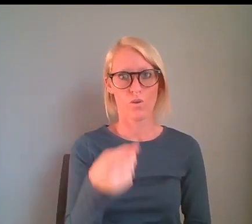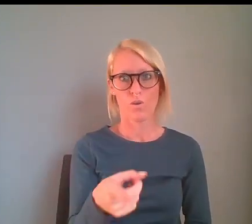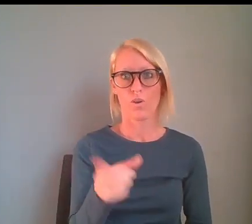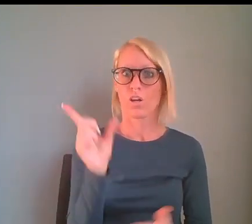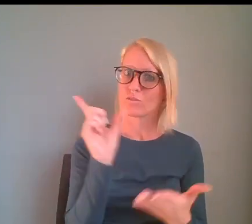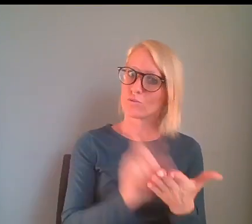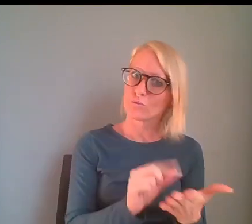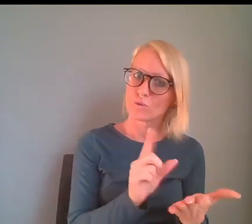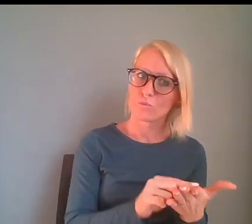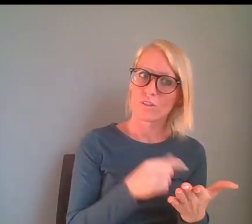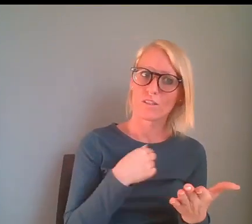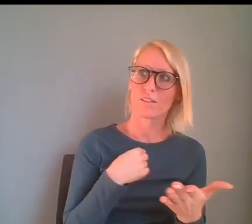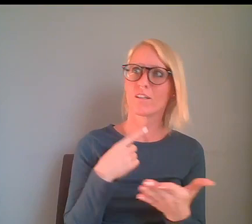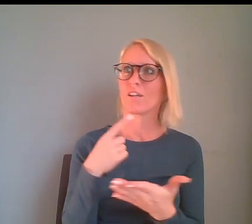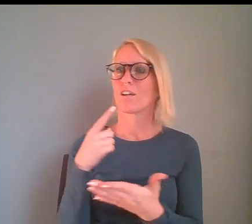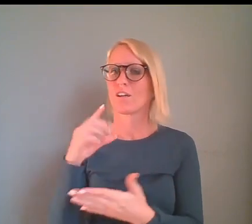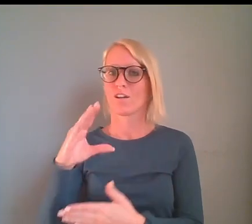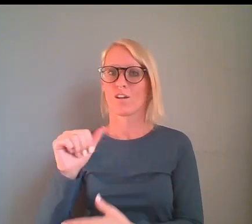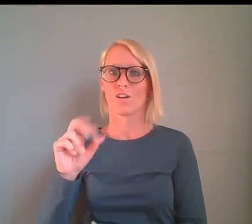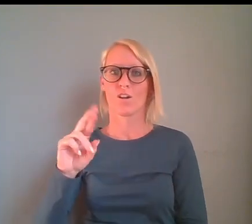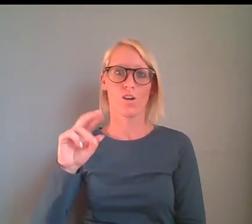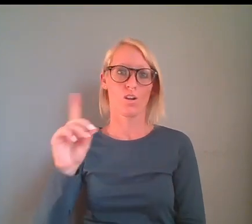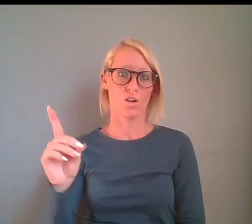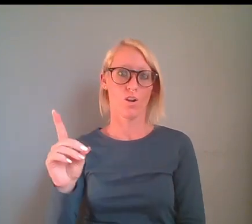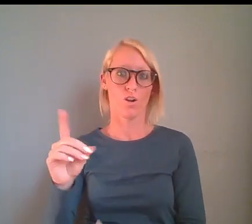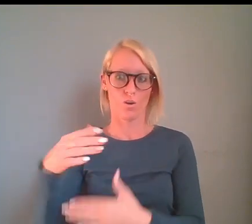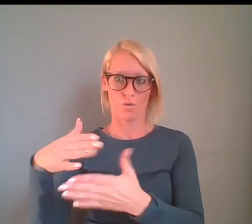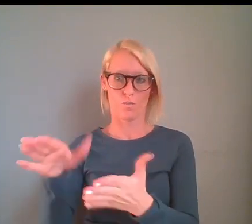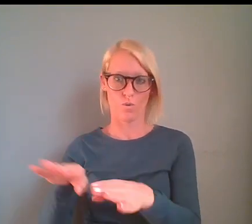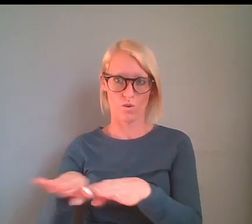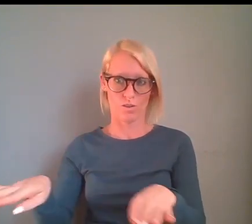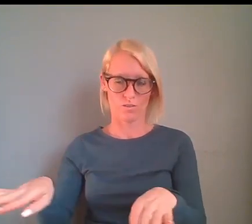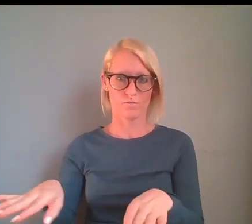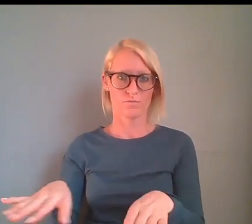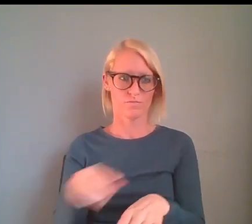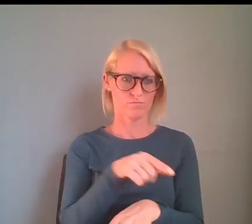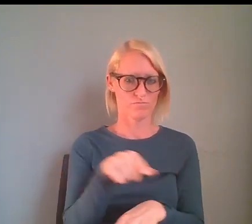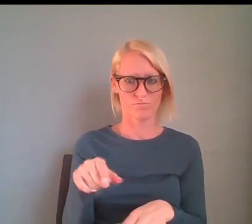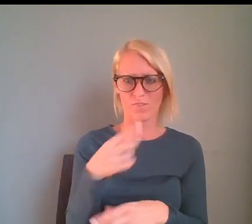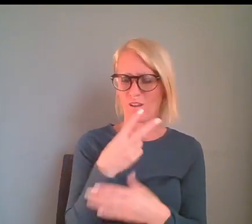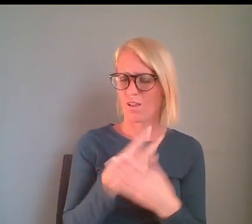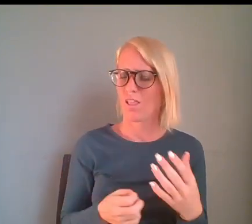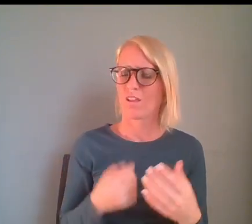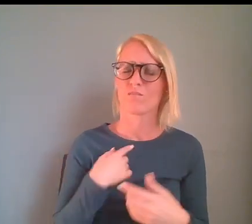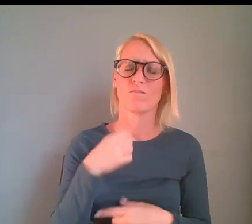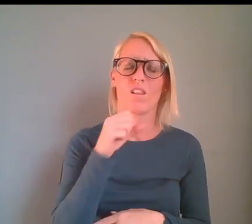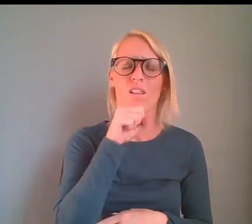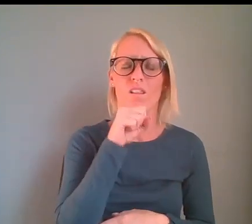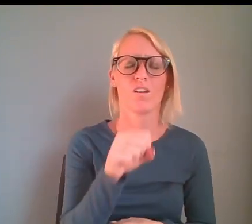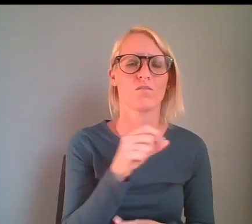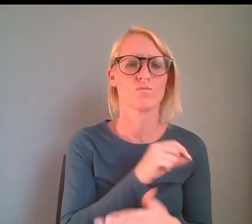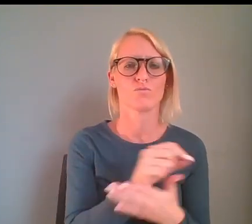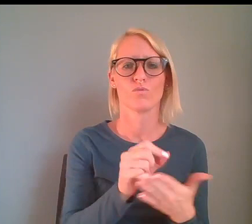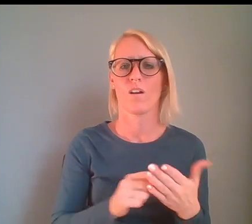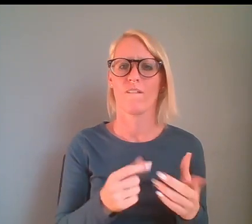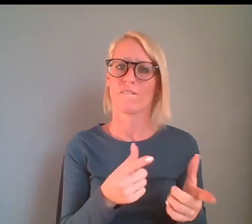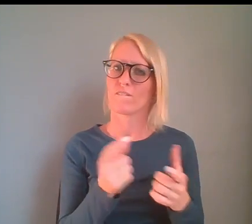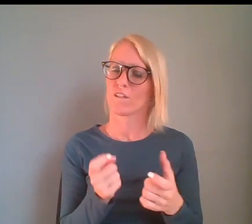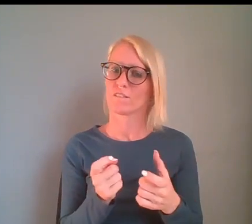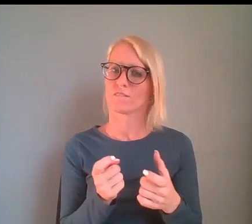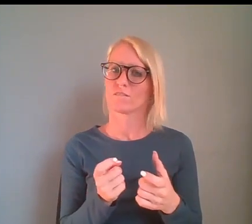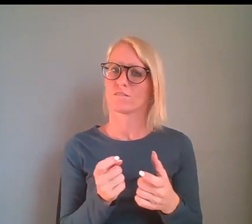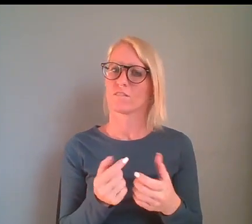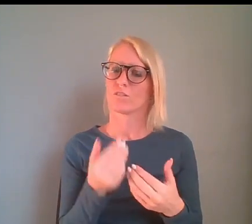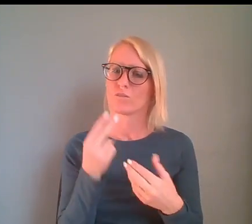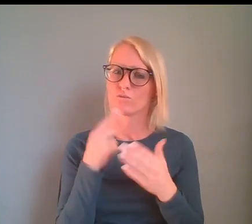I'm drawing from a model, I kind of do these kind of quick drawings. I'm just going to show you a few of